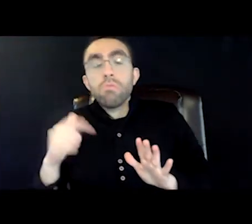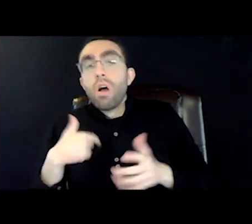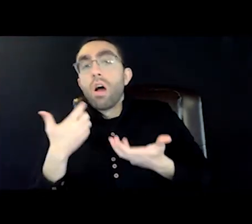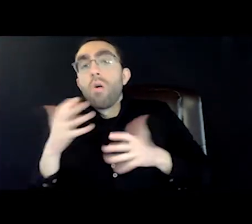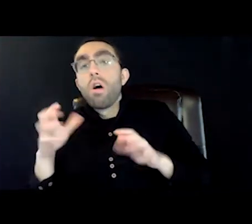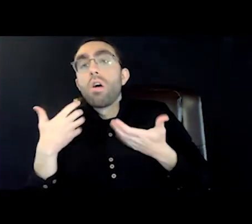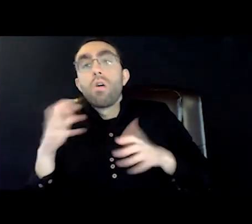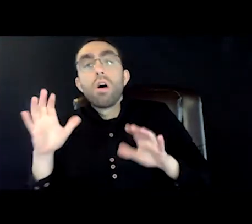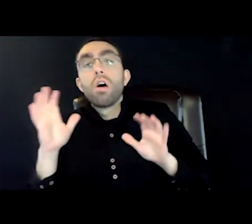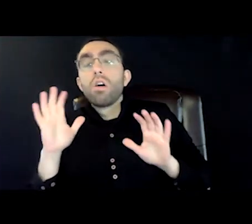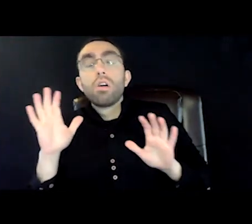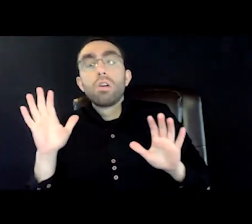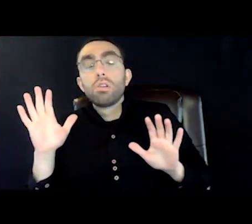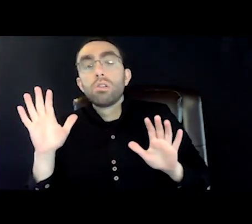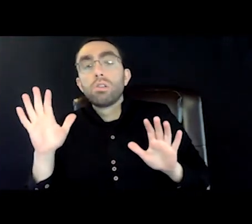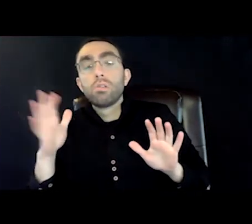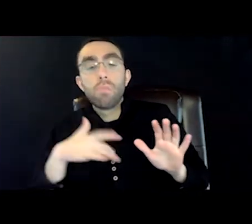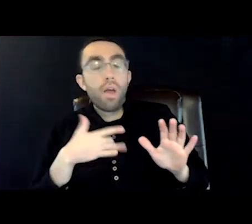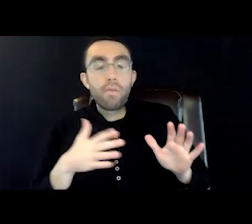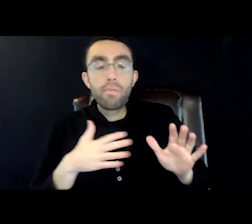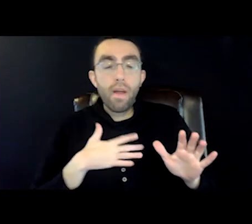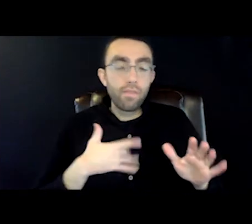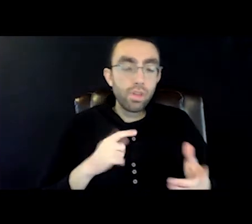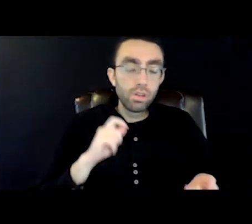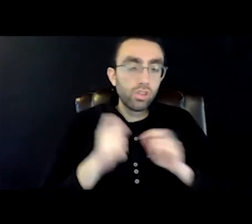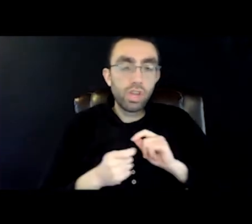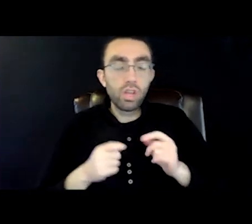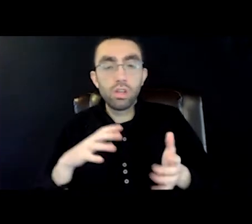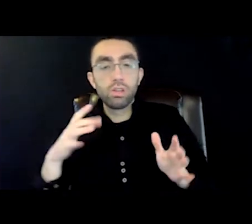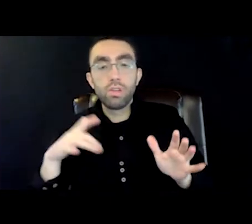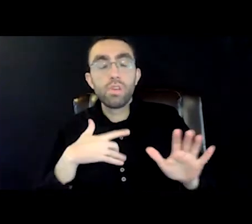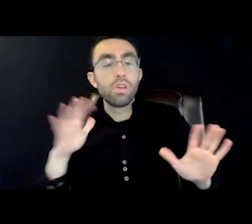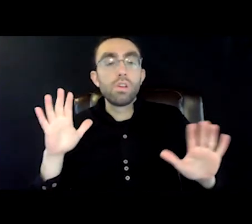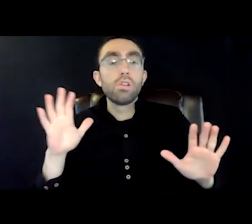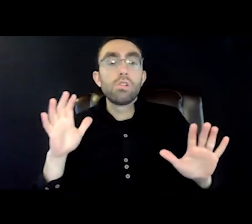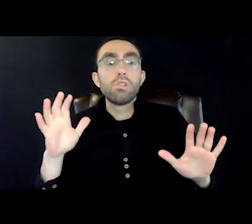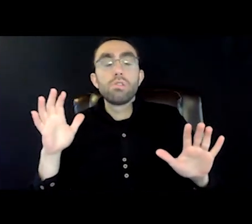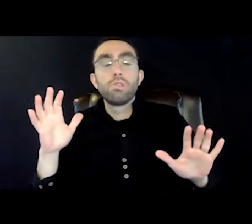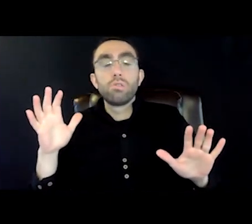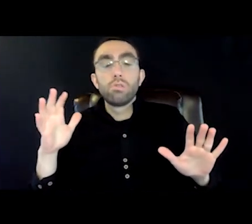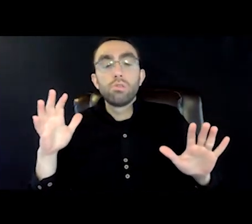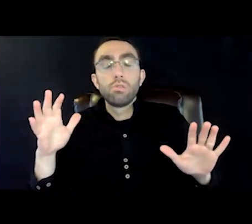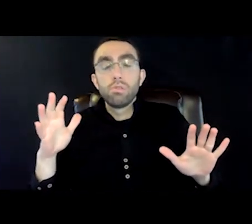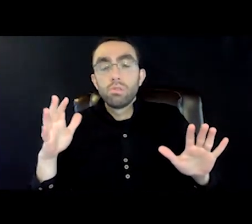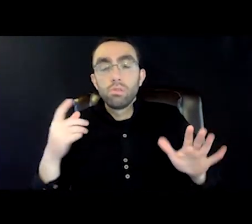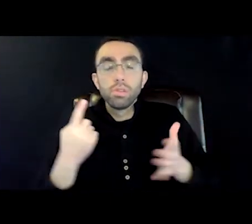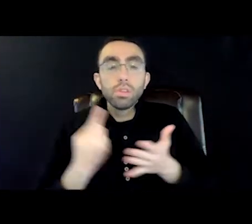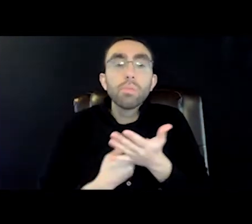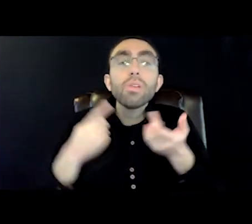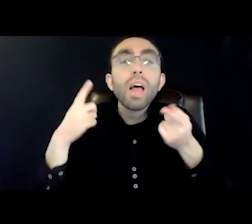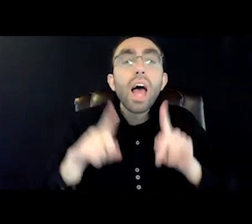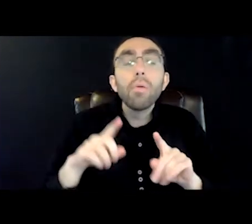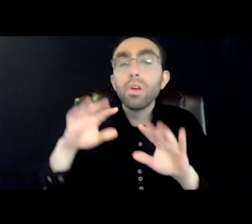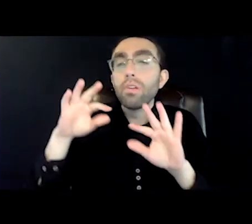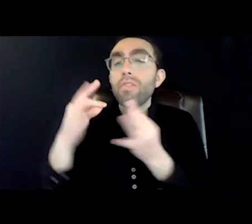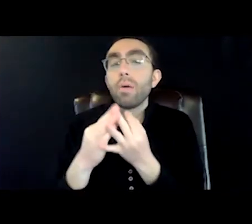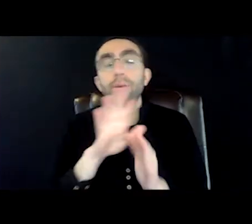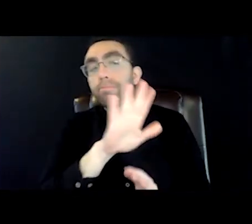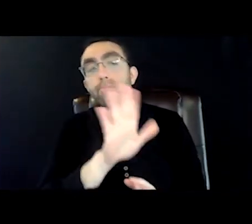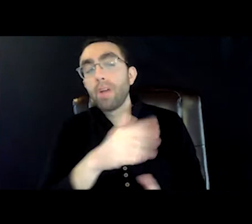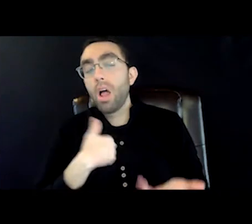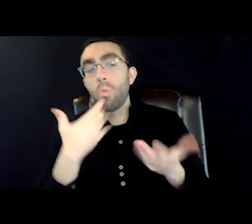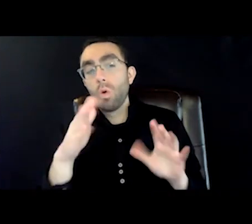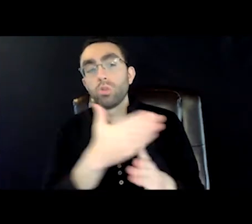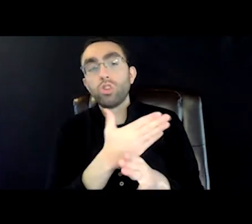Maybe it's become, the feeling has changed, it's become too vulnerable. We've had storytellers have family members who don't want them to share their story,